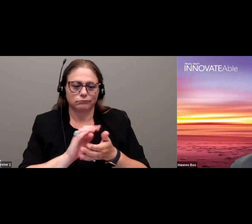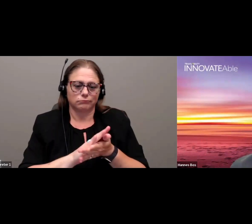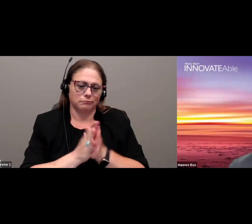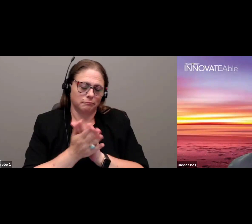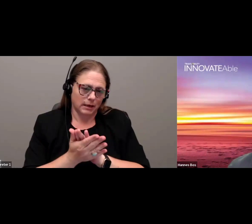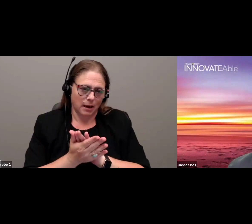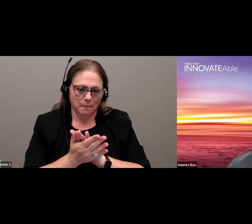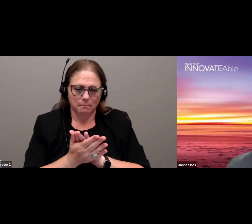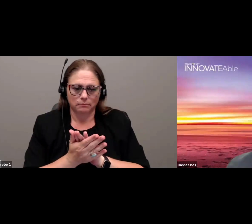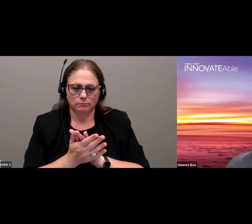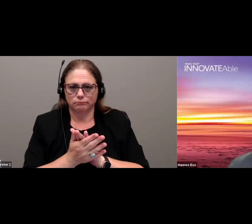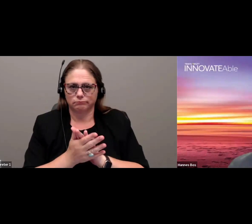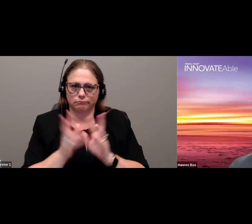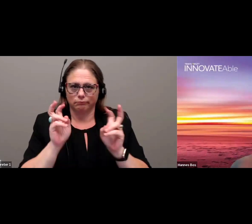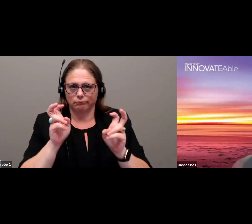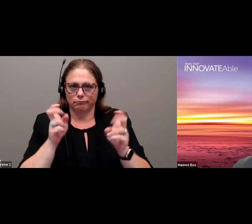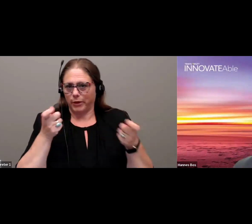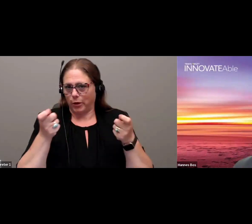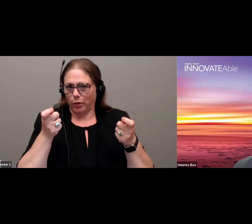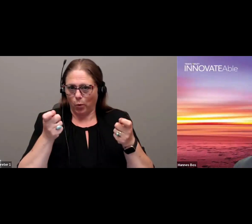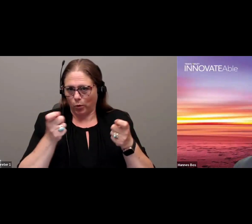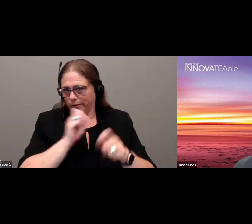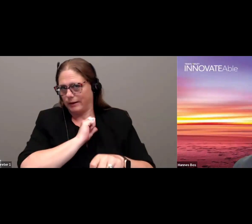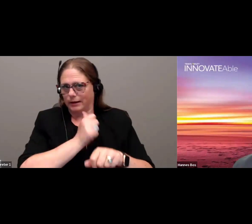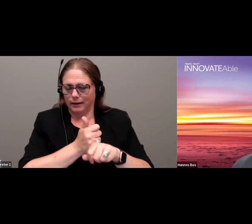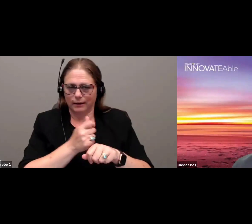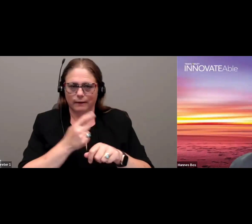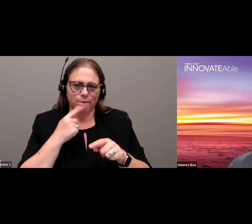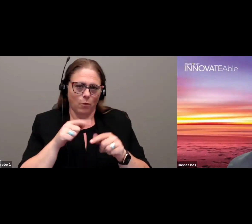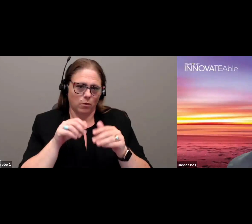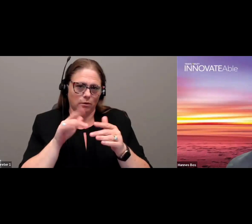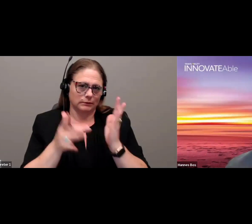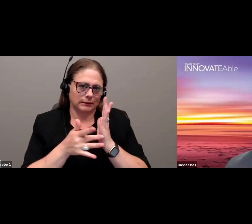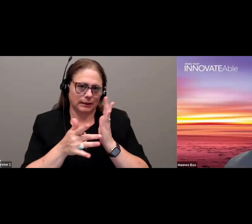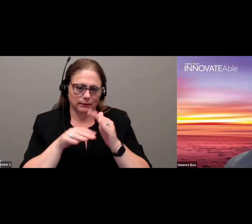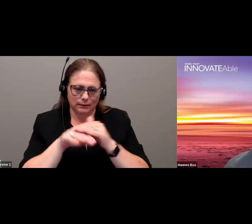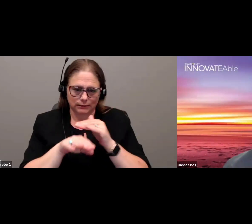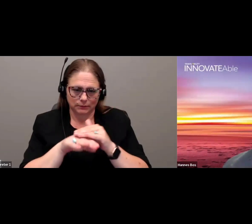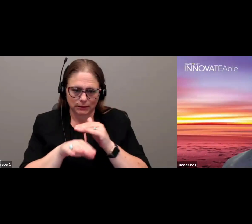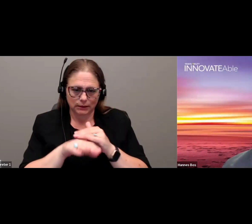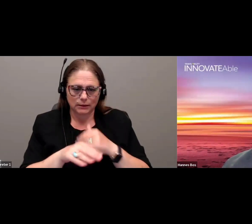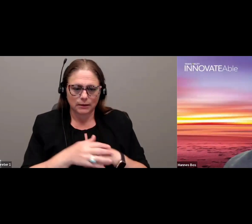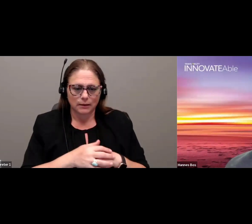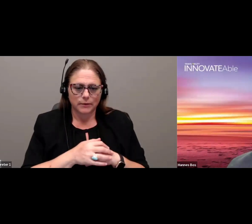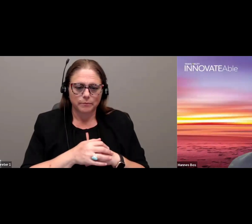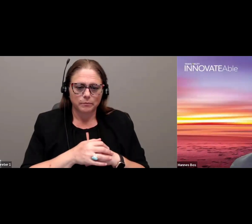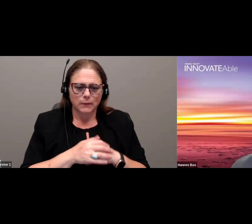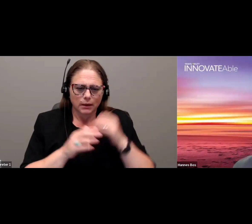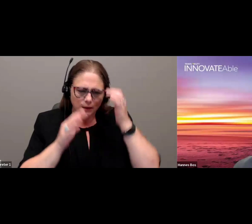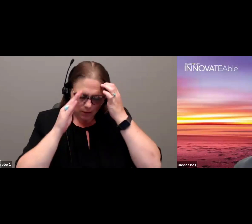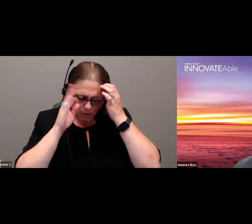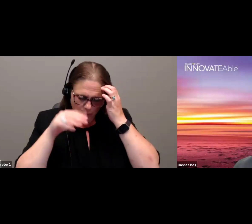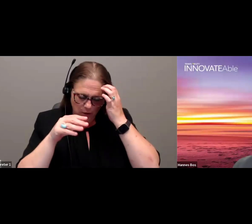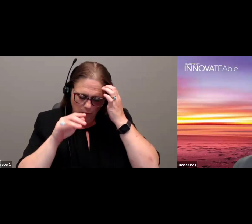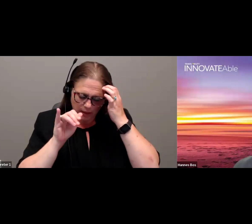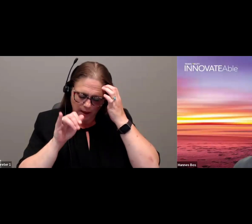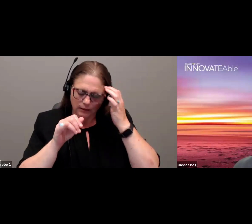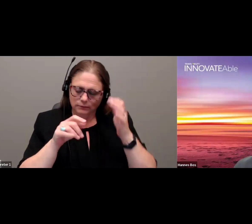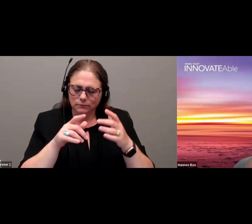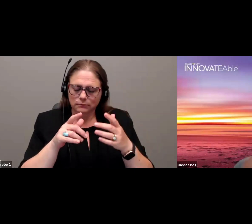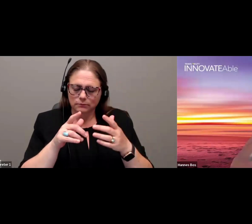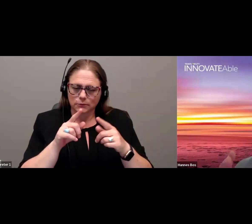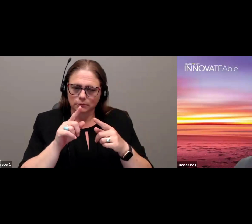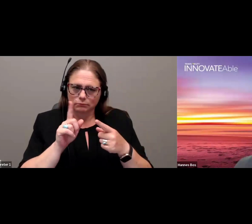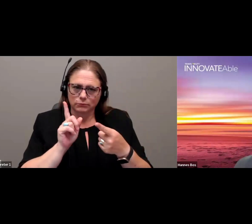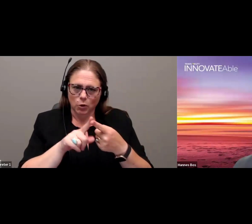the OTA for accessibility. But beyond that, because as we all know, the go-to-market for OTAs is very competitive and very expensive,